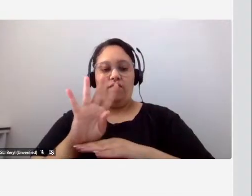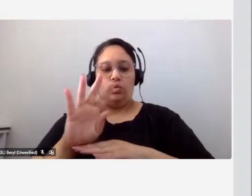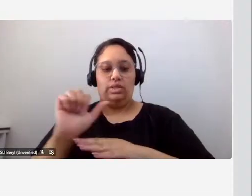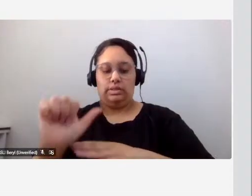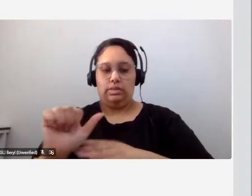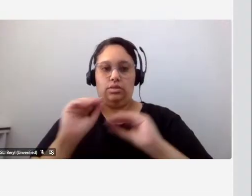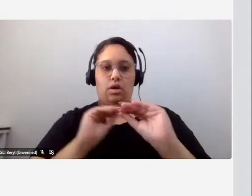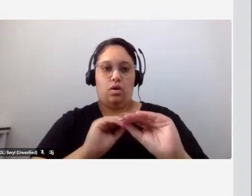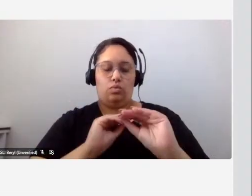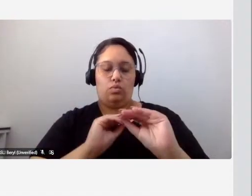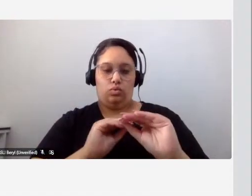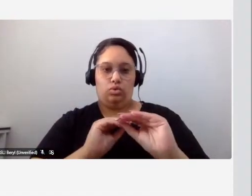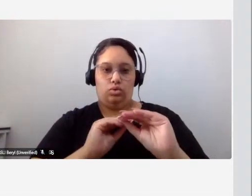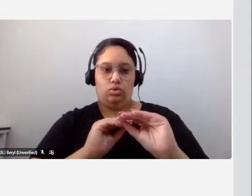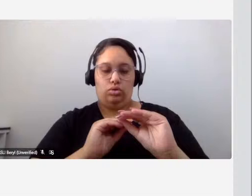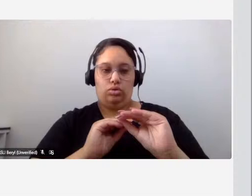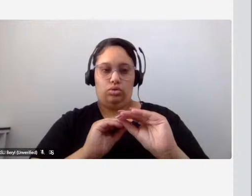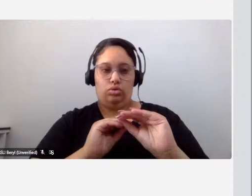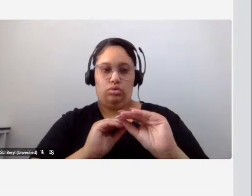546 coaches.